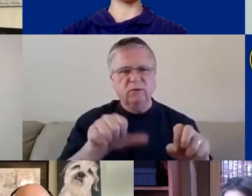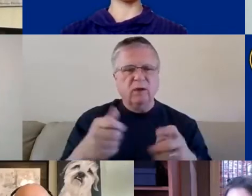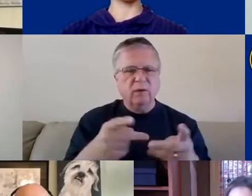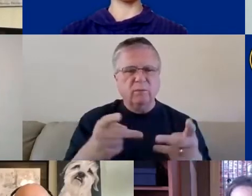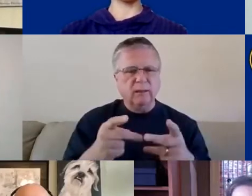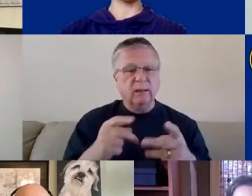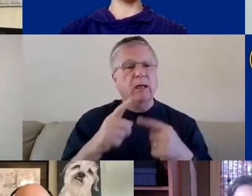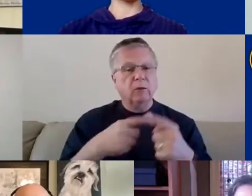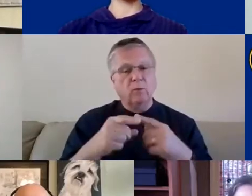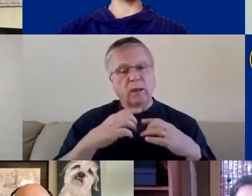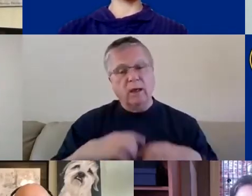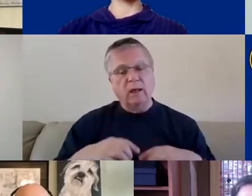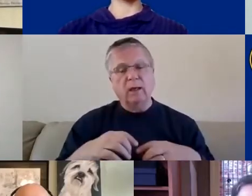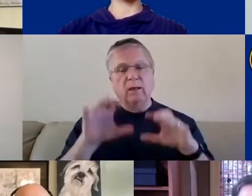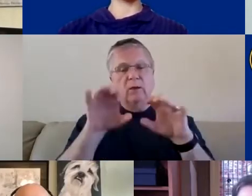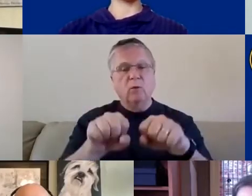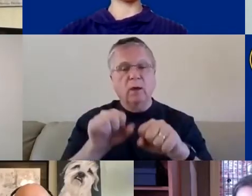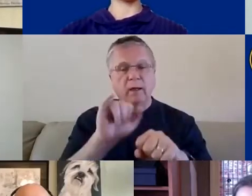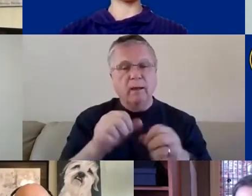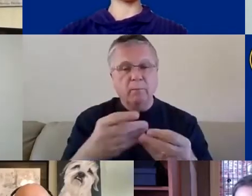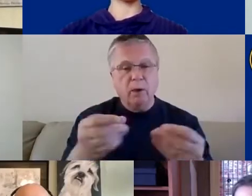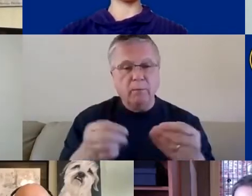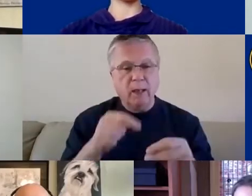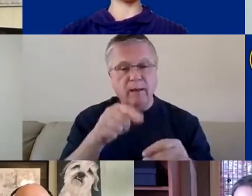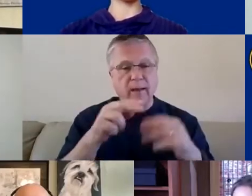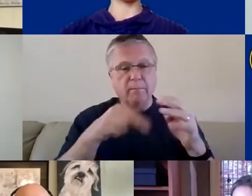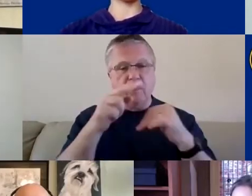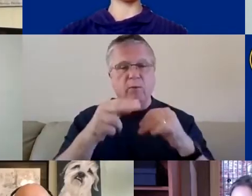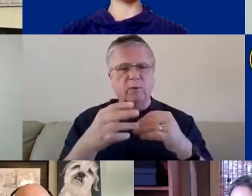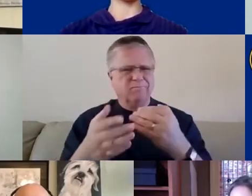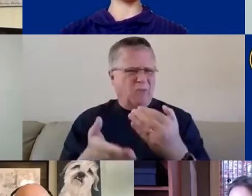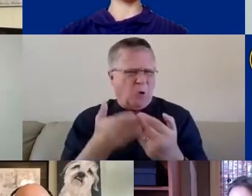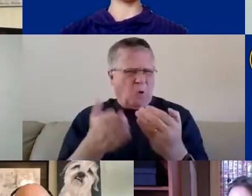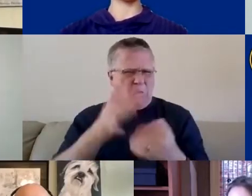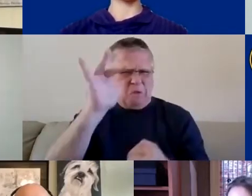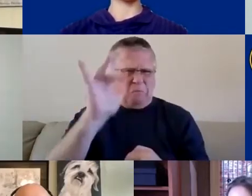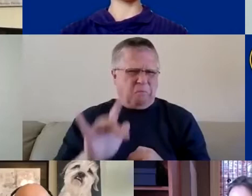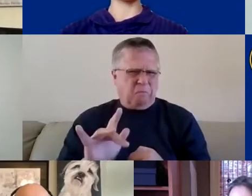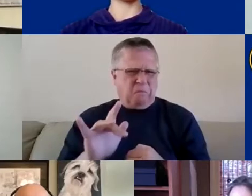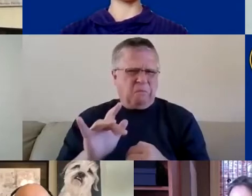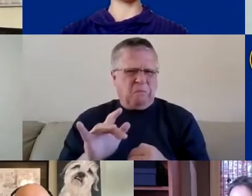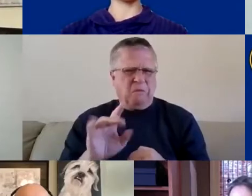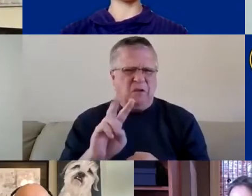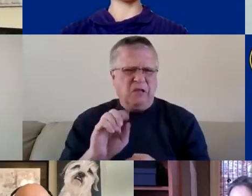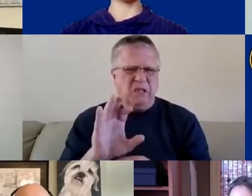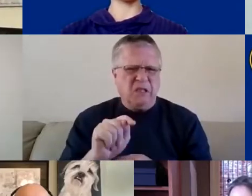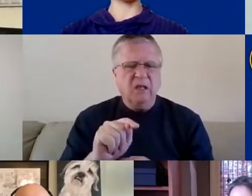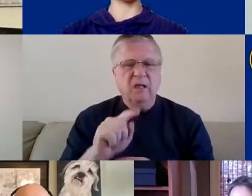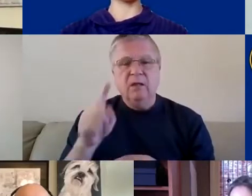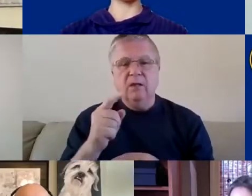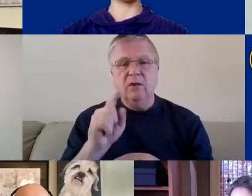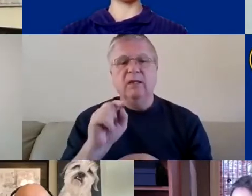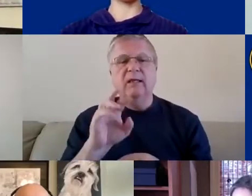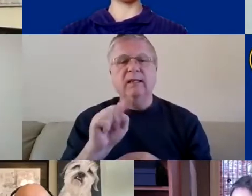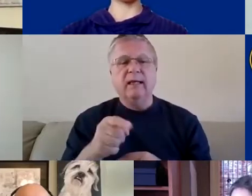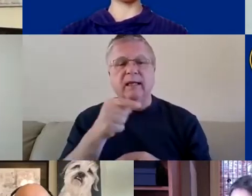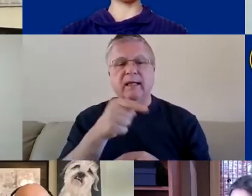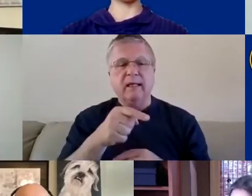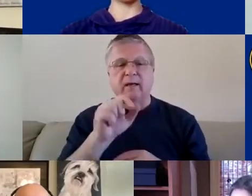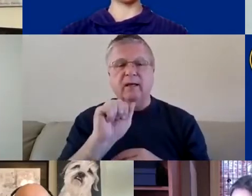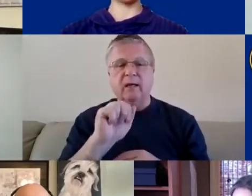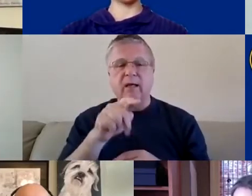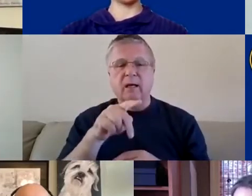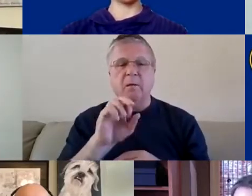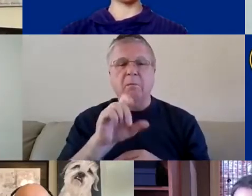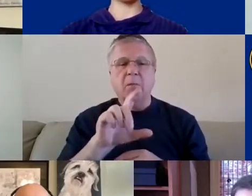the property in August, the building was essentially vacant. The only tenant that's left is the Apollo Cafe